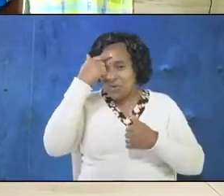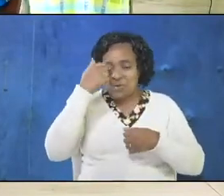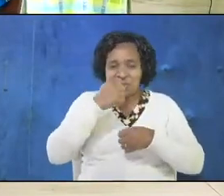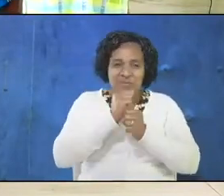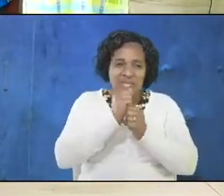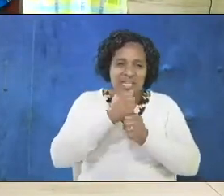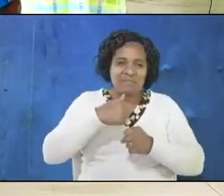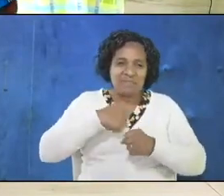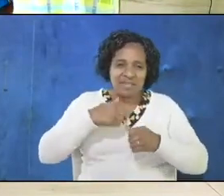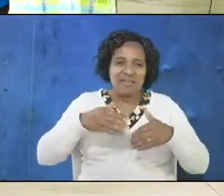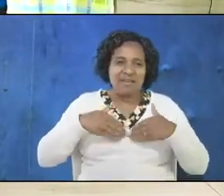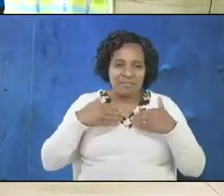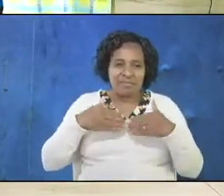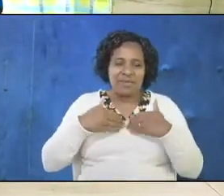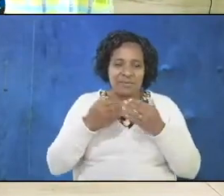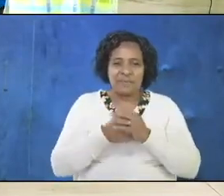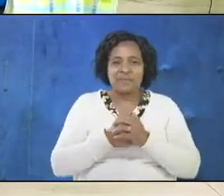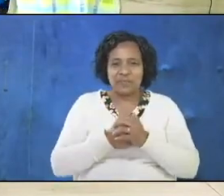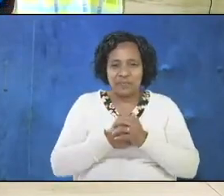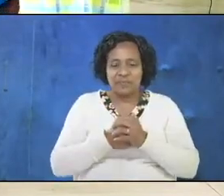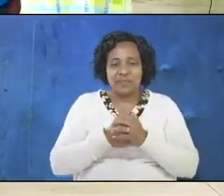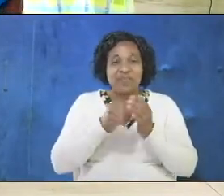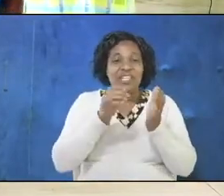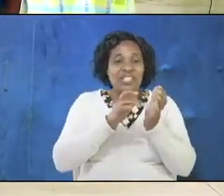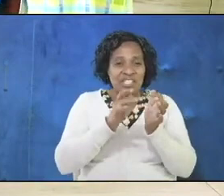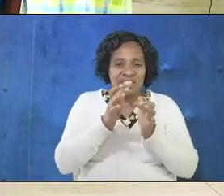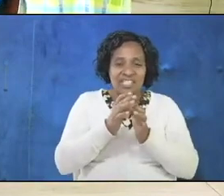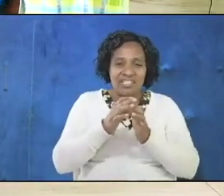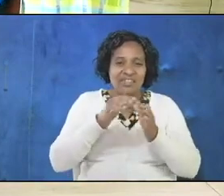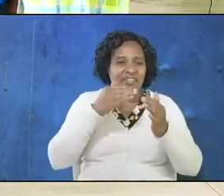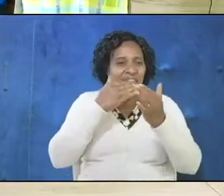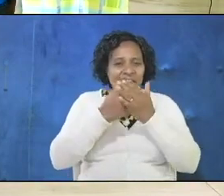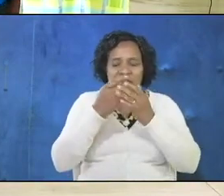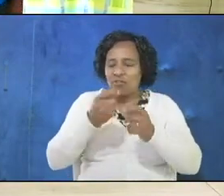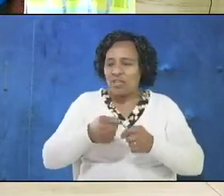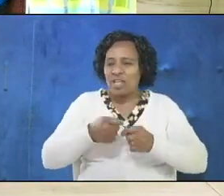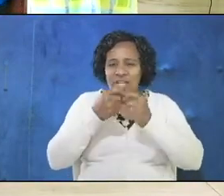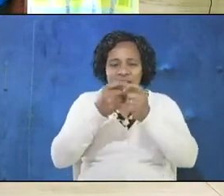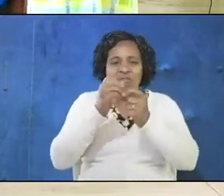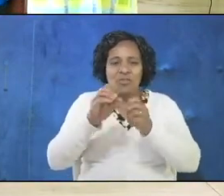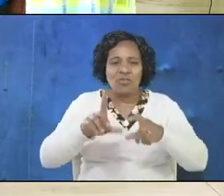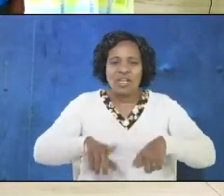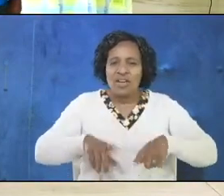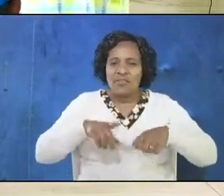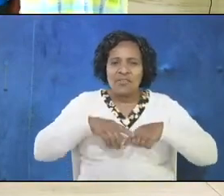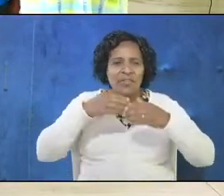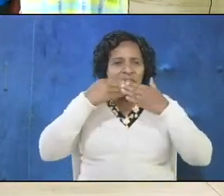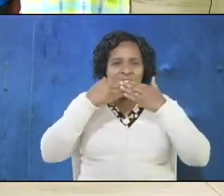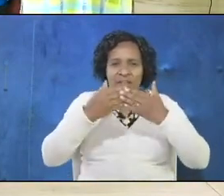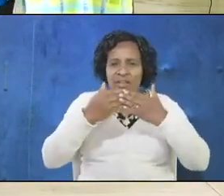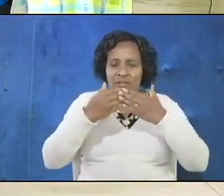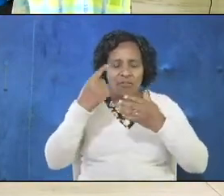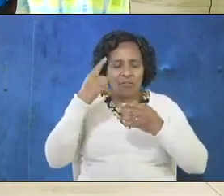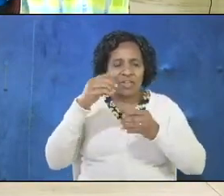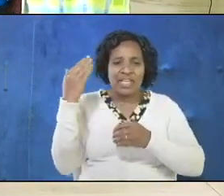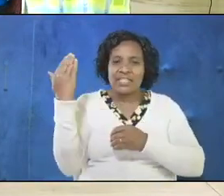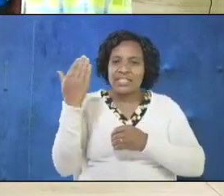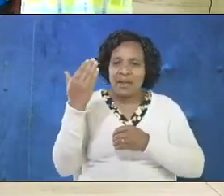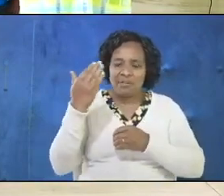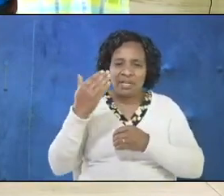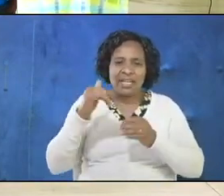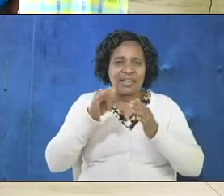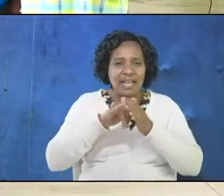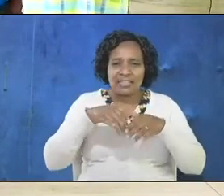me glad. Jesus, thank you for the gift of life. Thank you for this sermon. That's why we